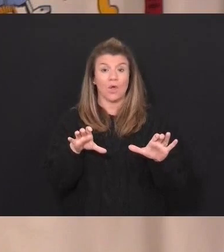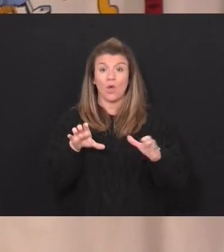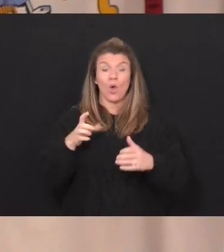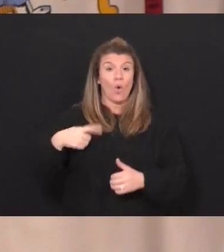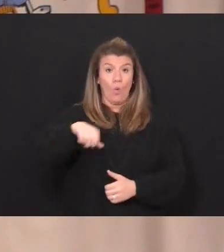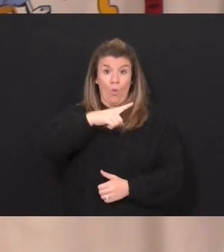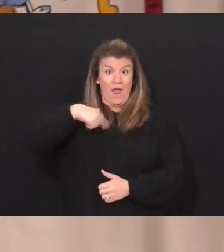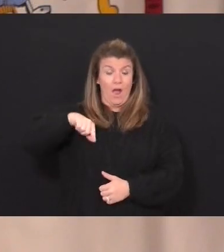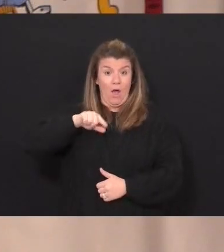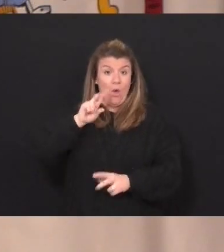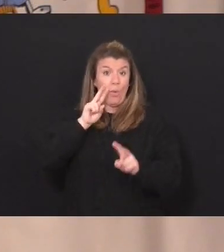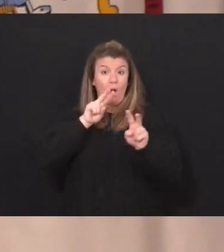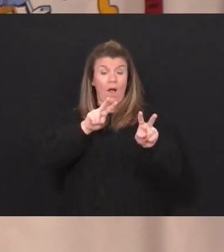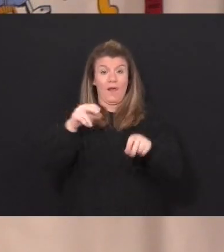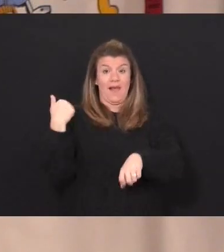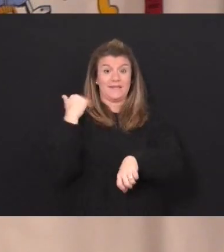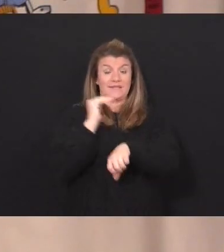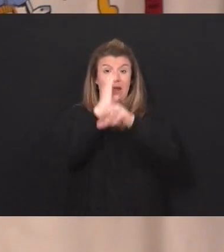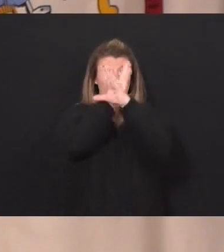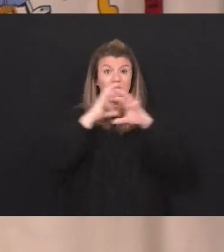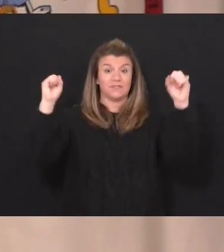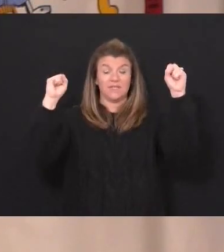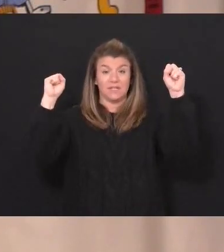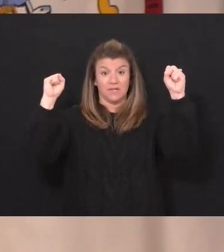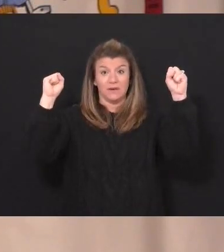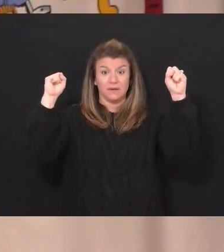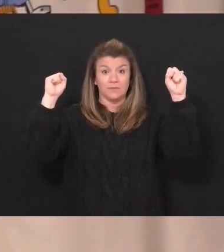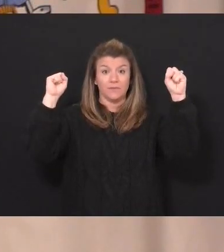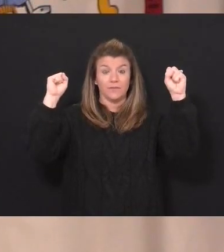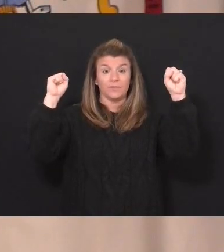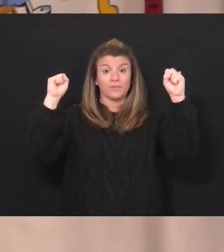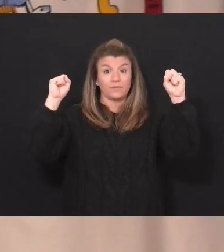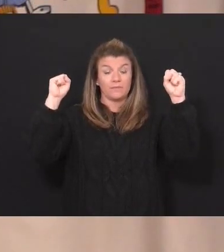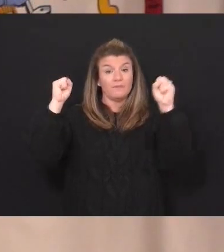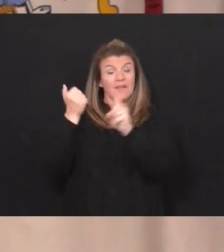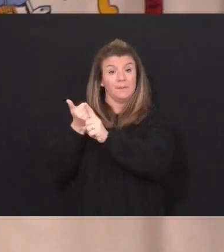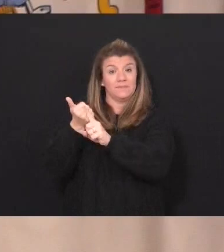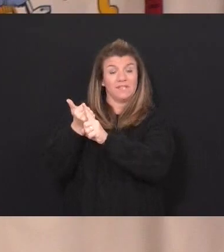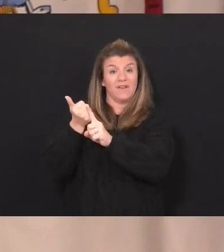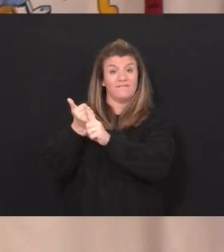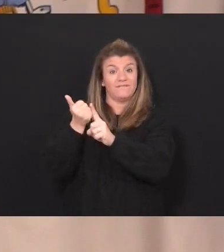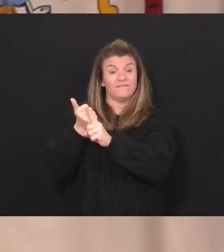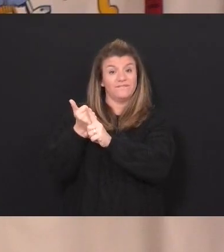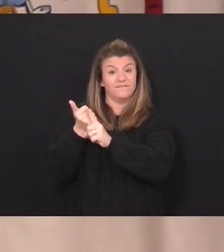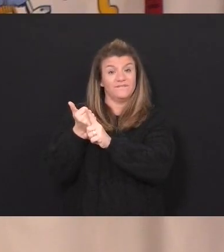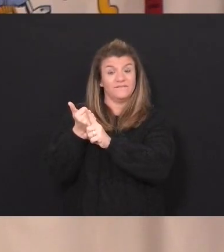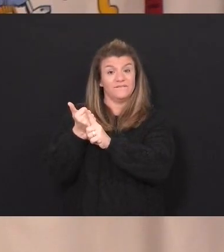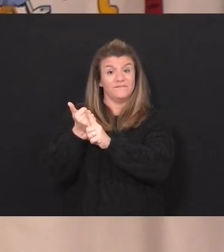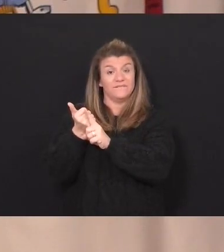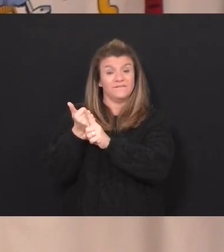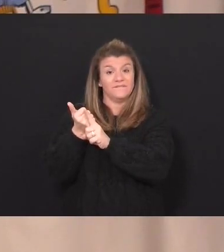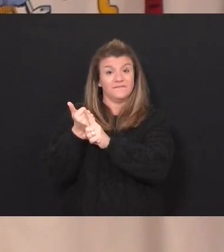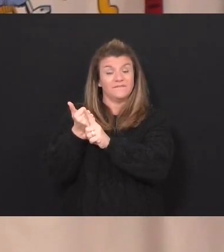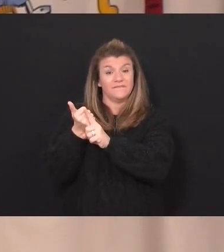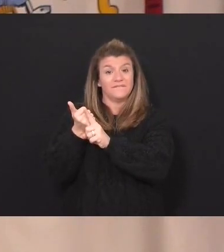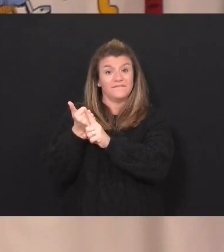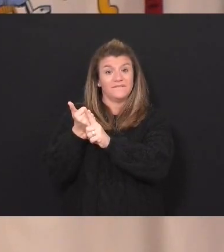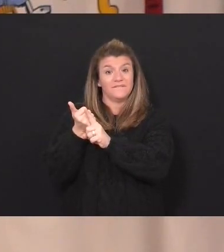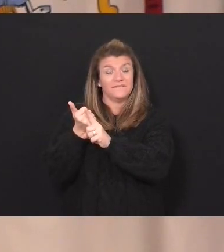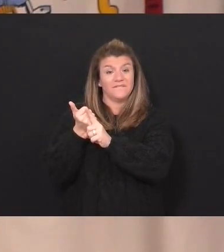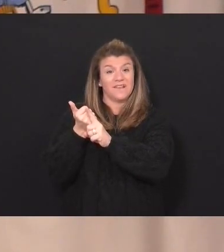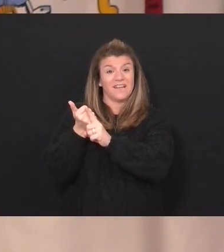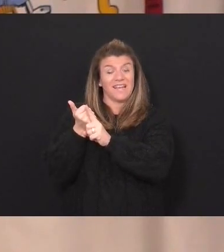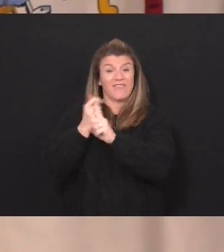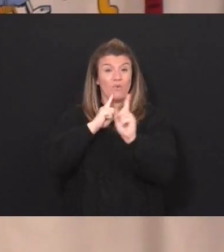last night our president come out with a very, very glim